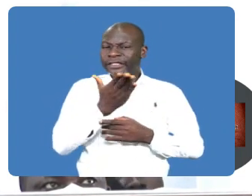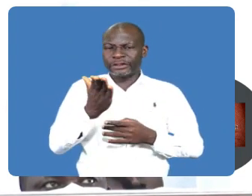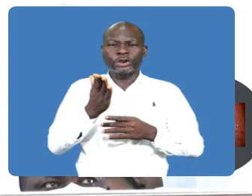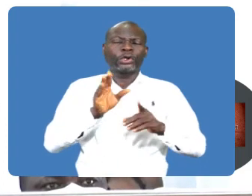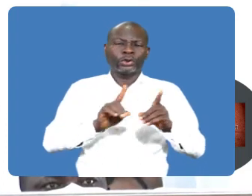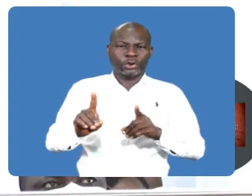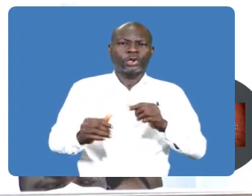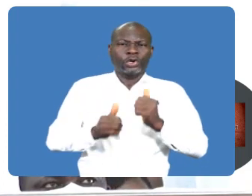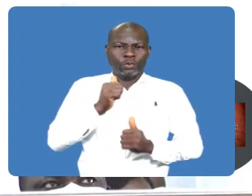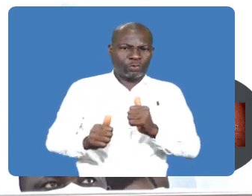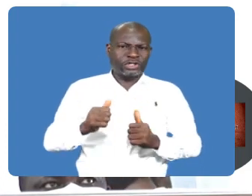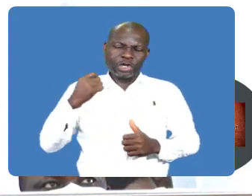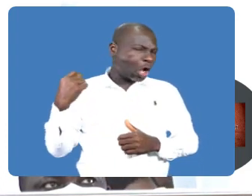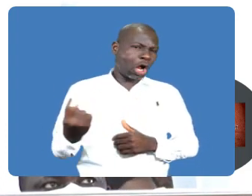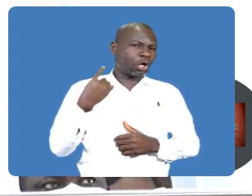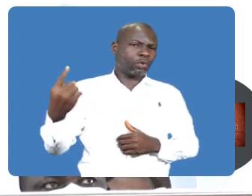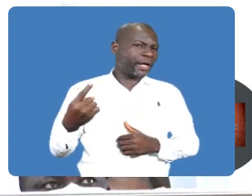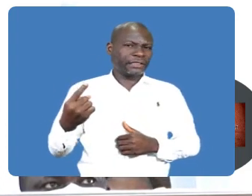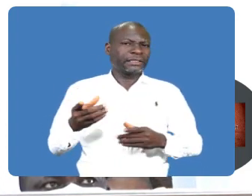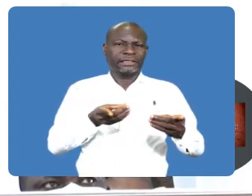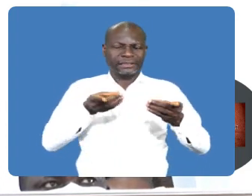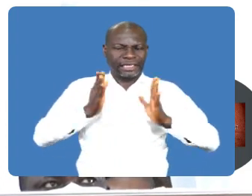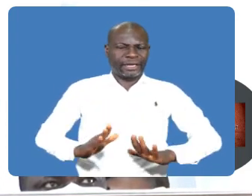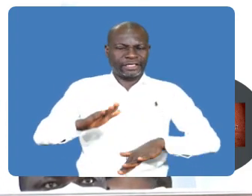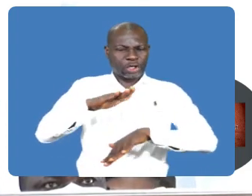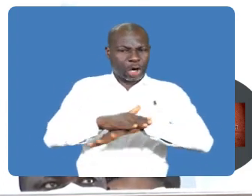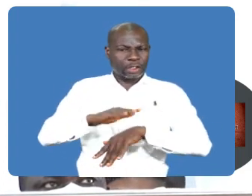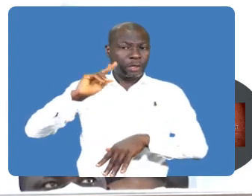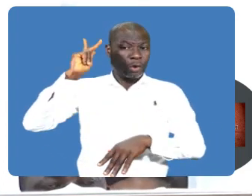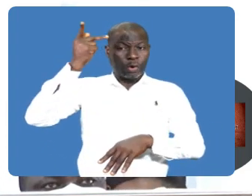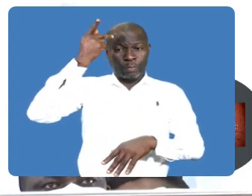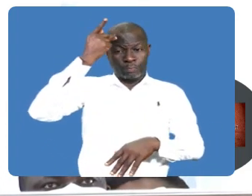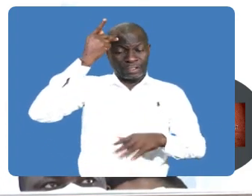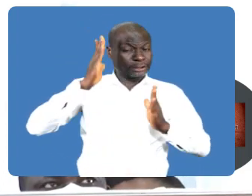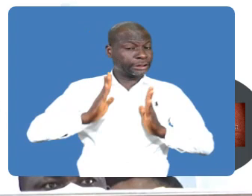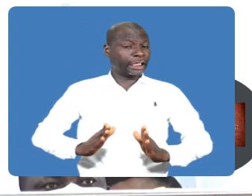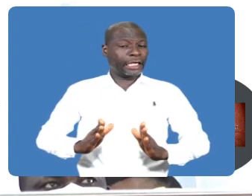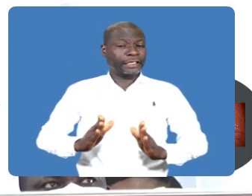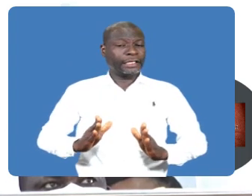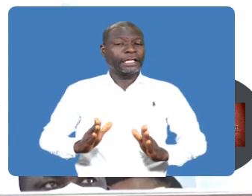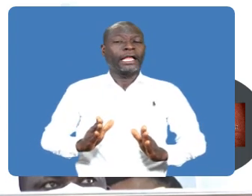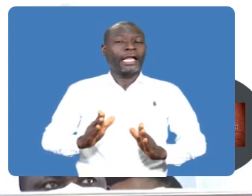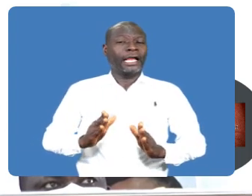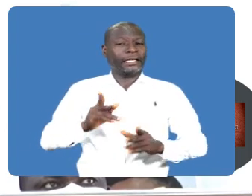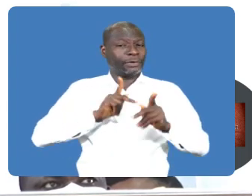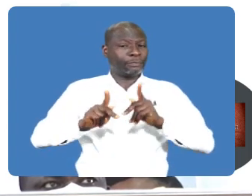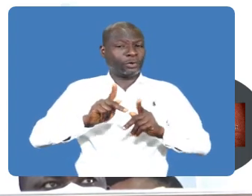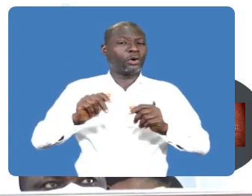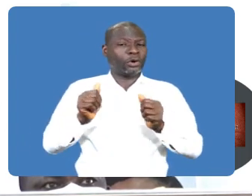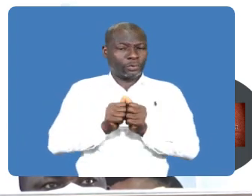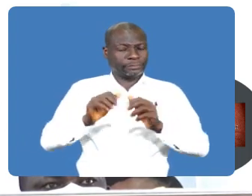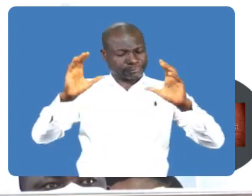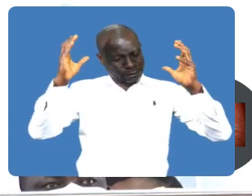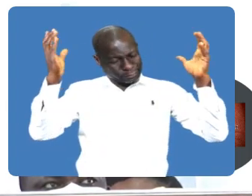doom prophecies, which are almost always directed at politicians, celebrities, and the